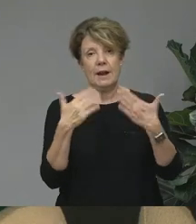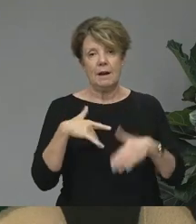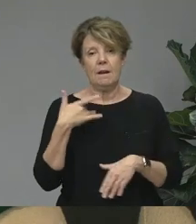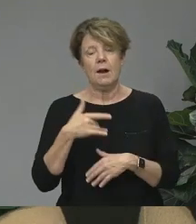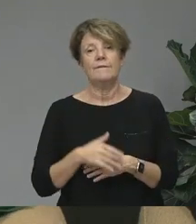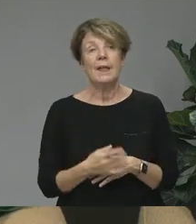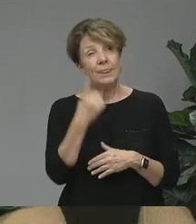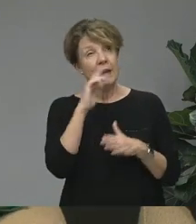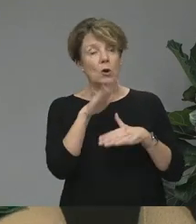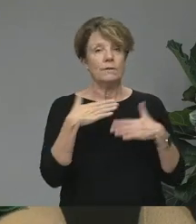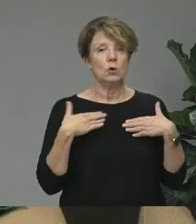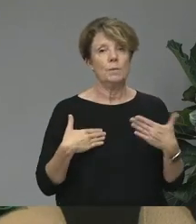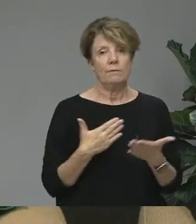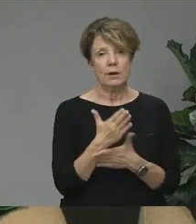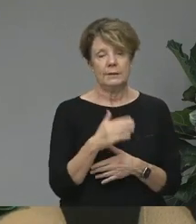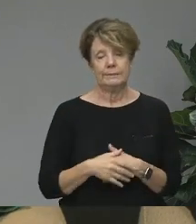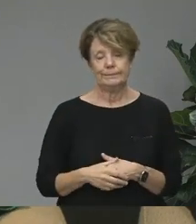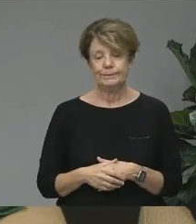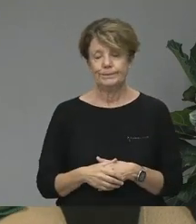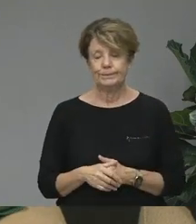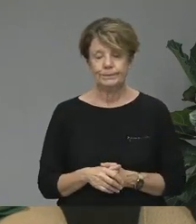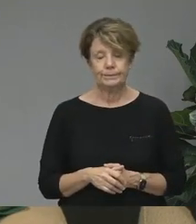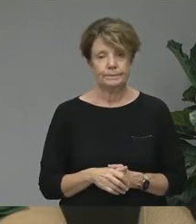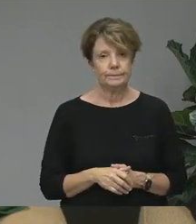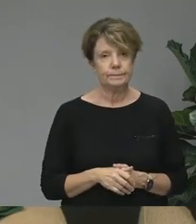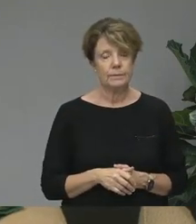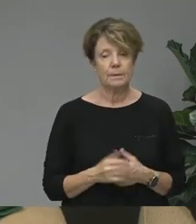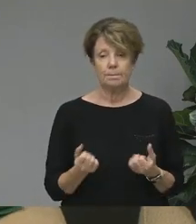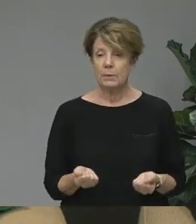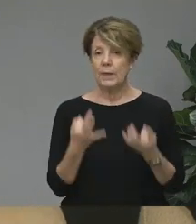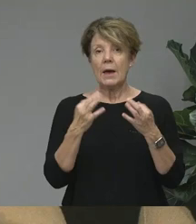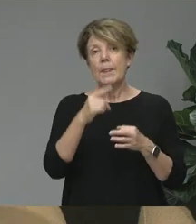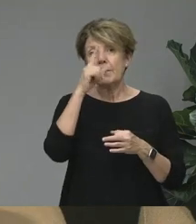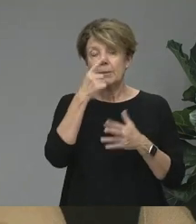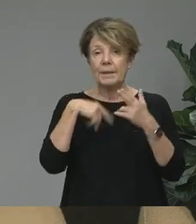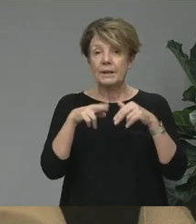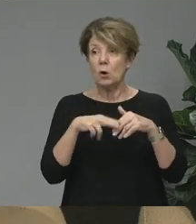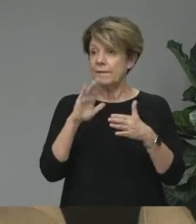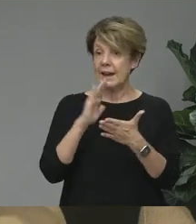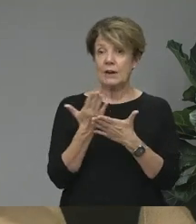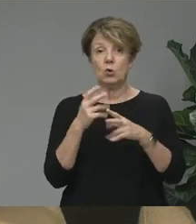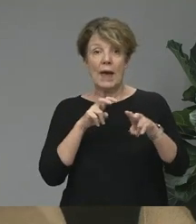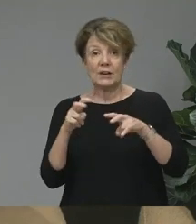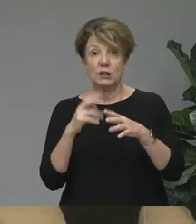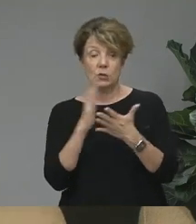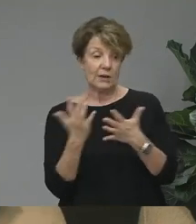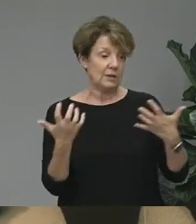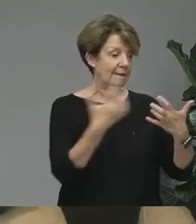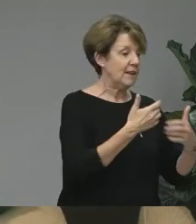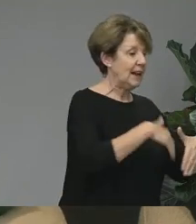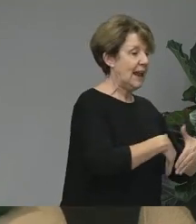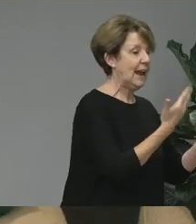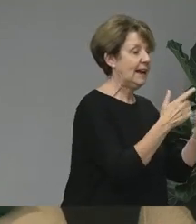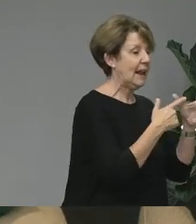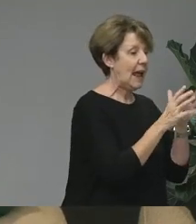rights. But without having the possibility of a cause of action to complement any